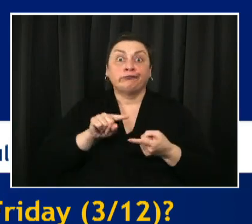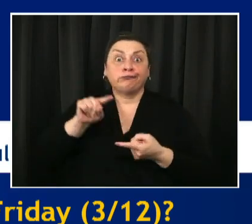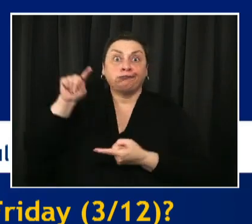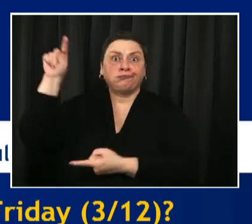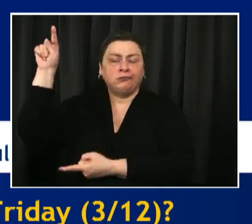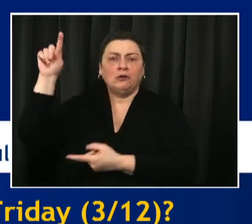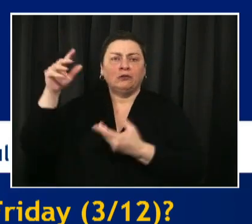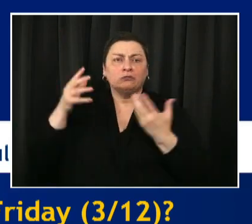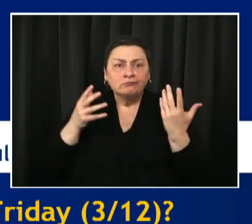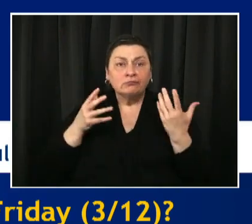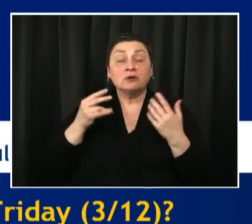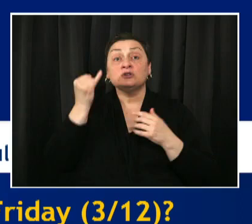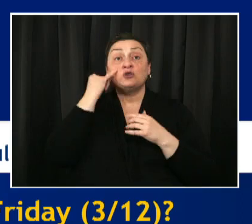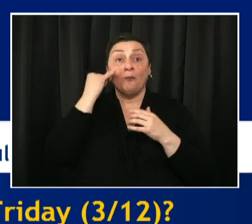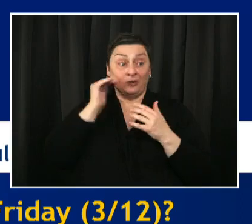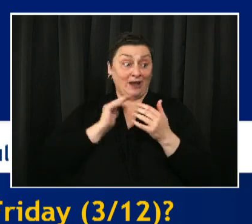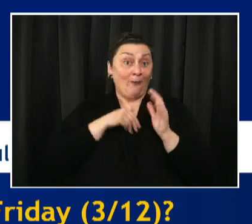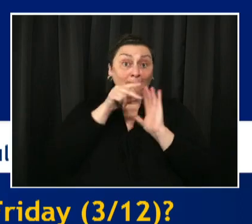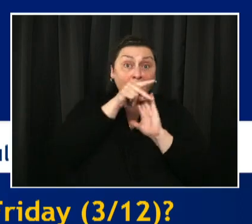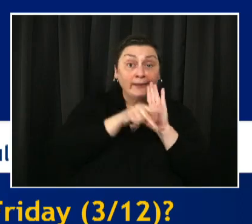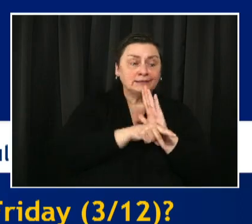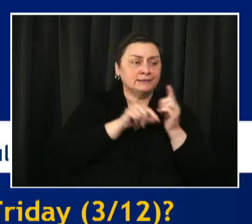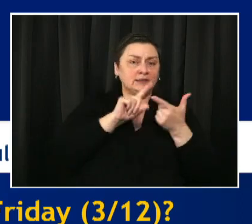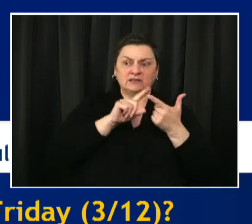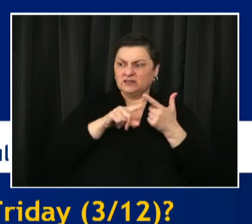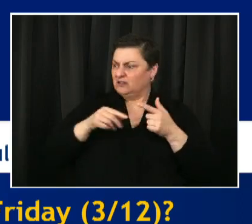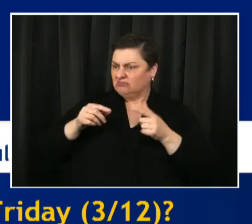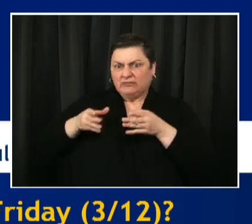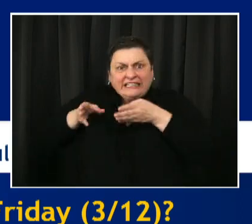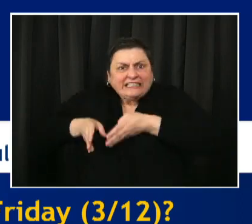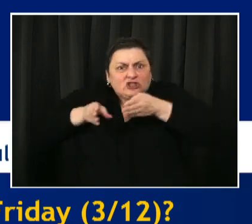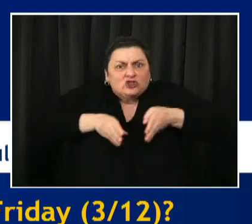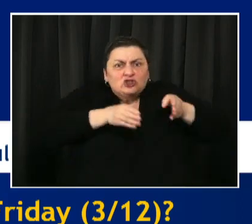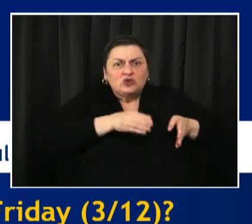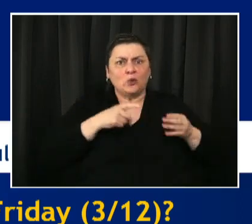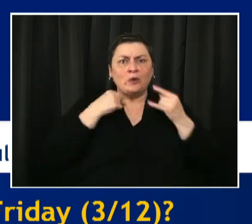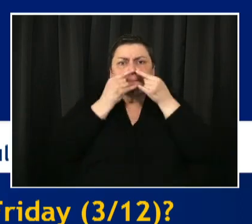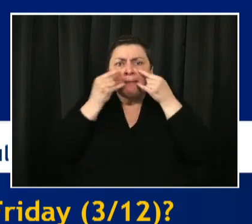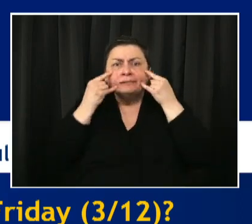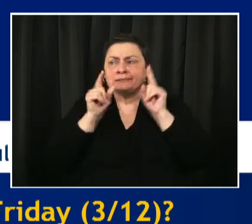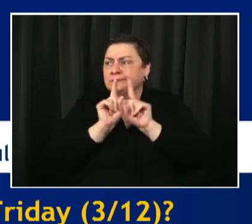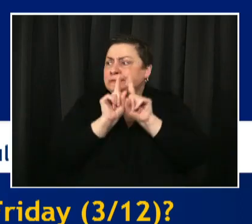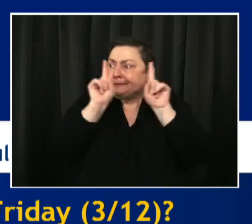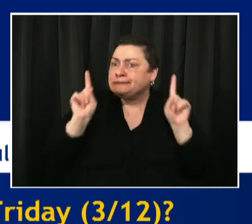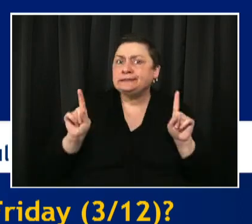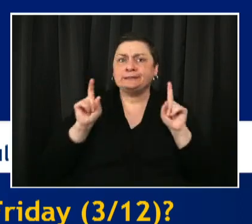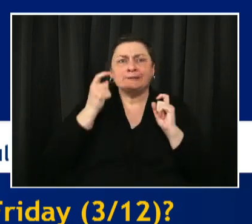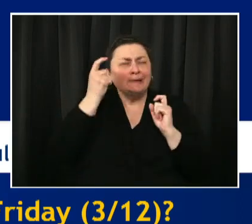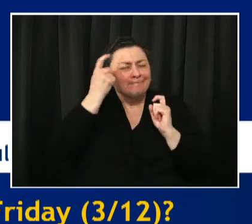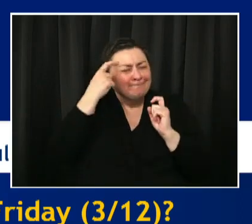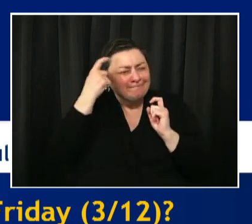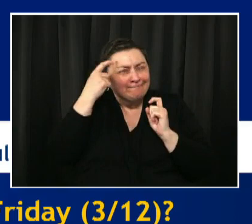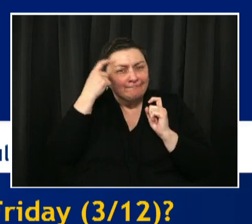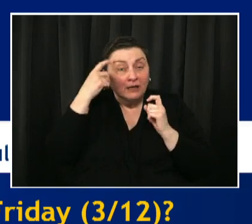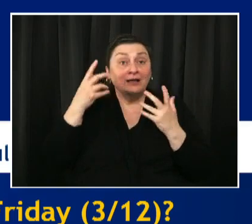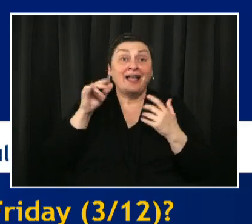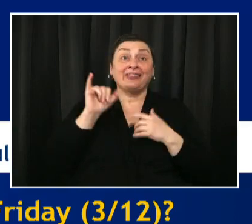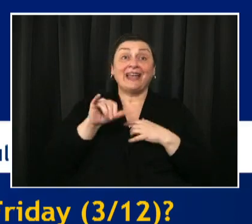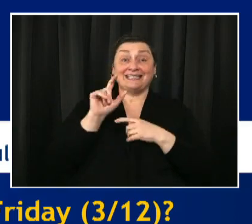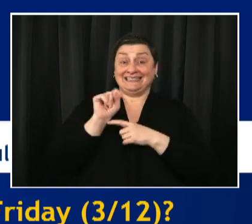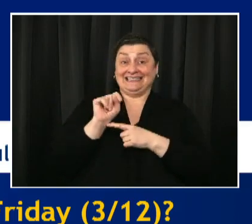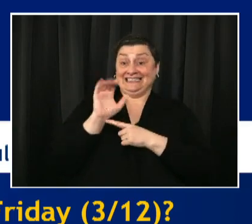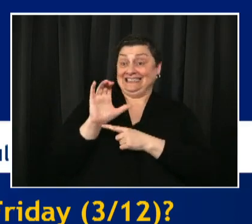the policy measures and what we're doing as individuals, masks, distancing, and so on, this TC, transmission